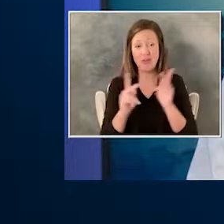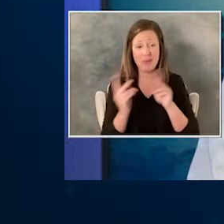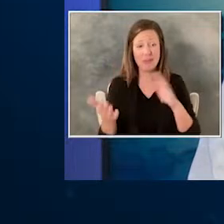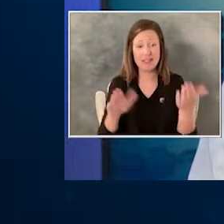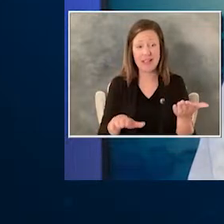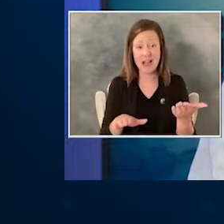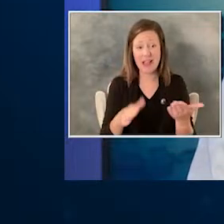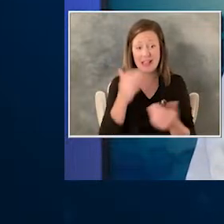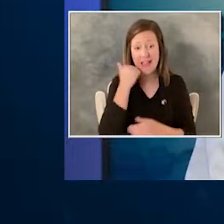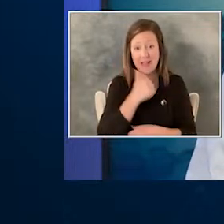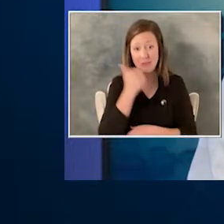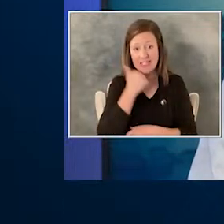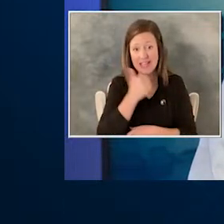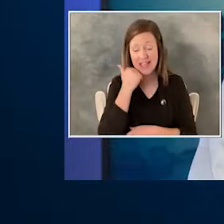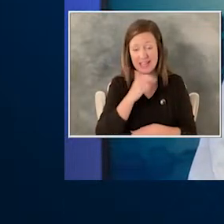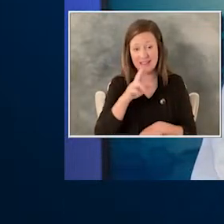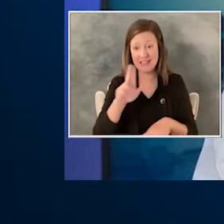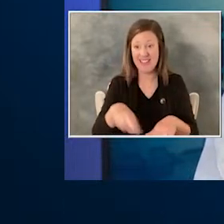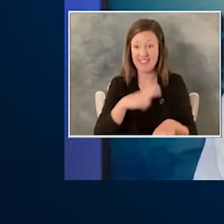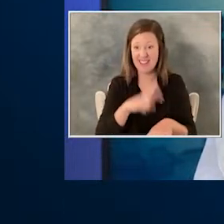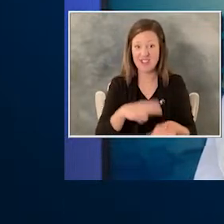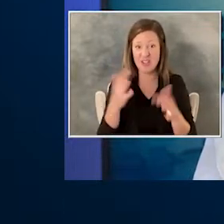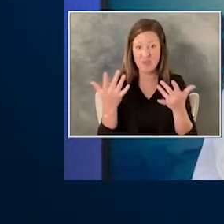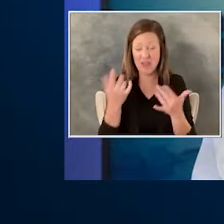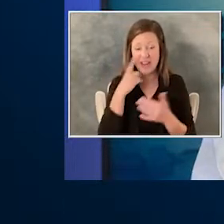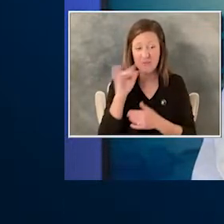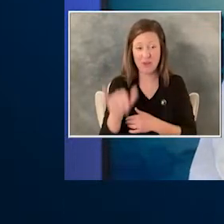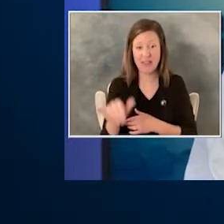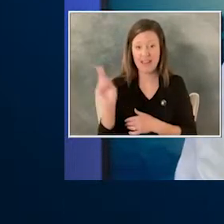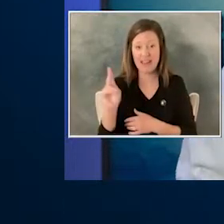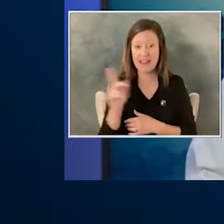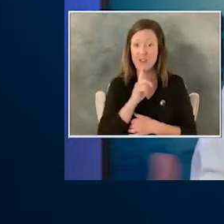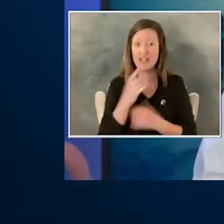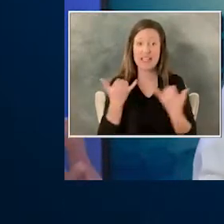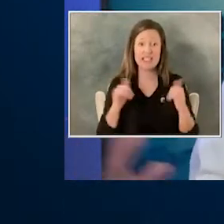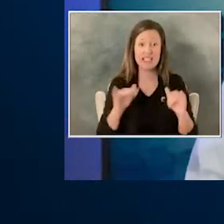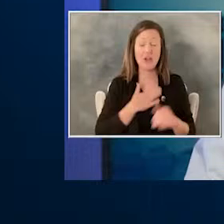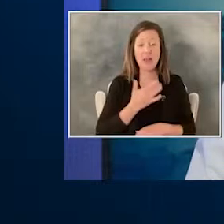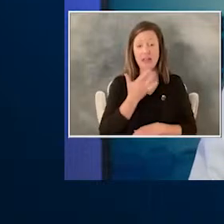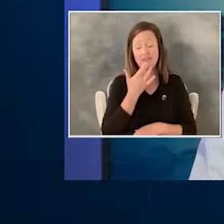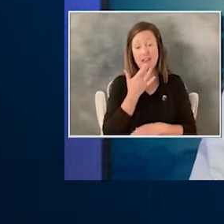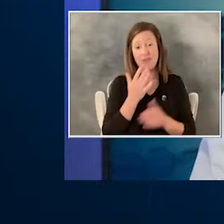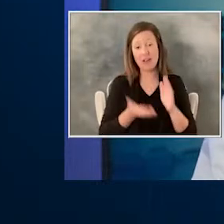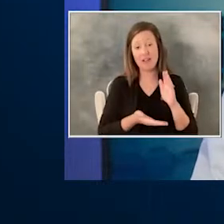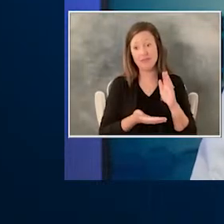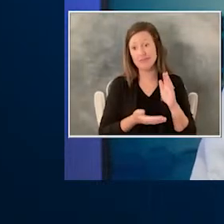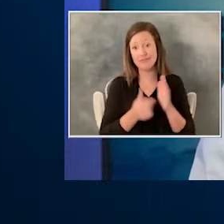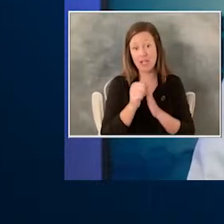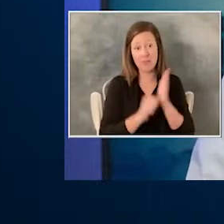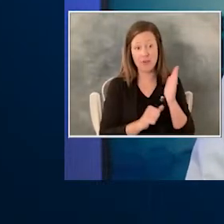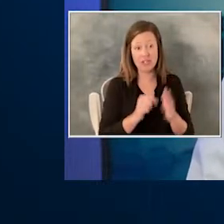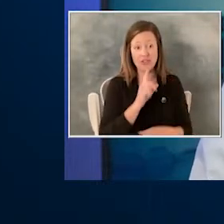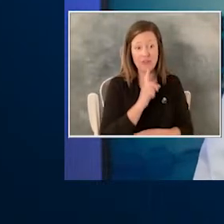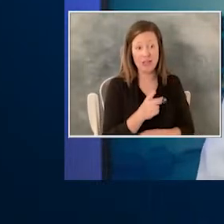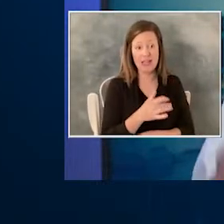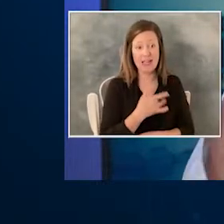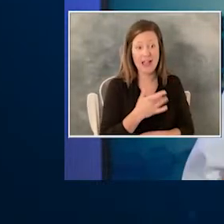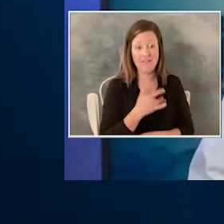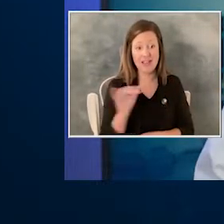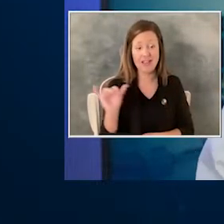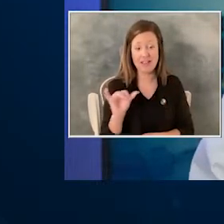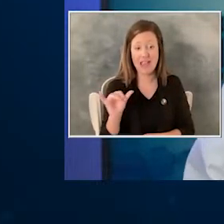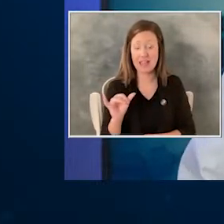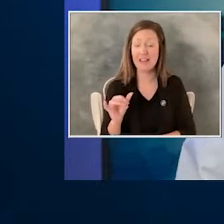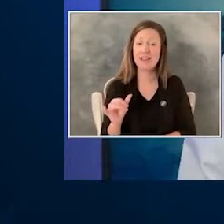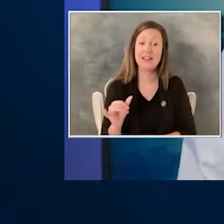for a list, and this is still my favorite operation, the kidney transplant, because I feel like maybe a fly on the wall, or the kid at the back of the